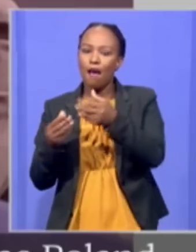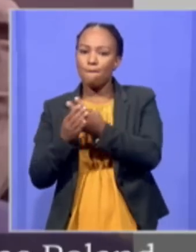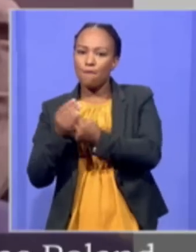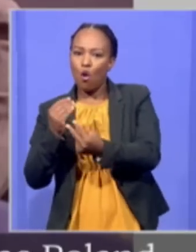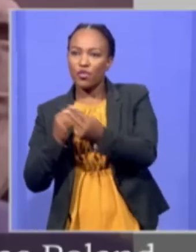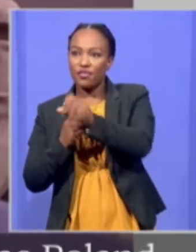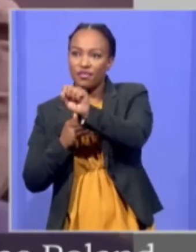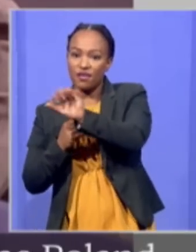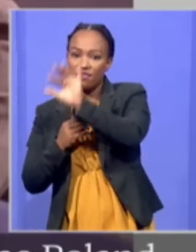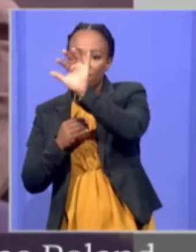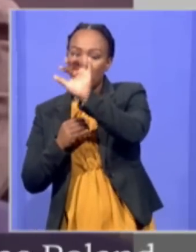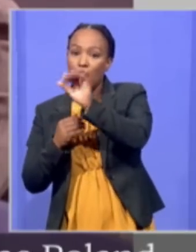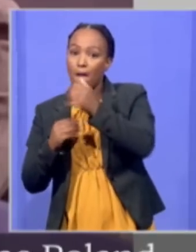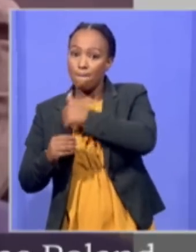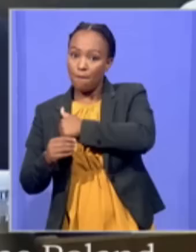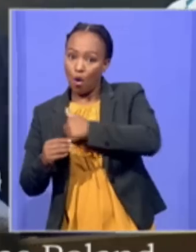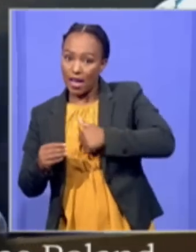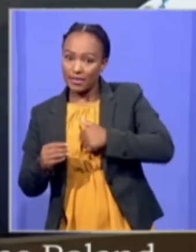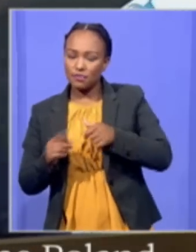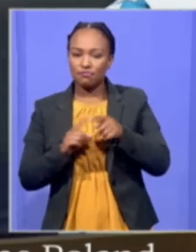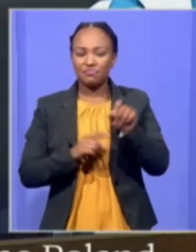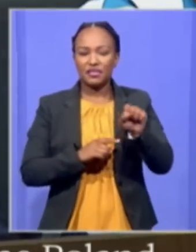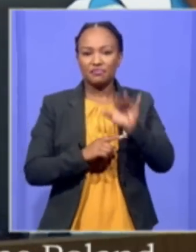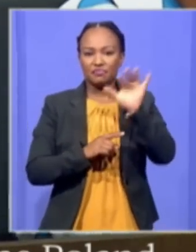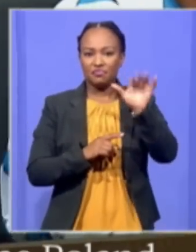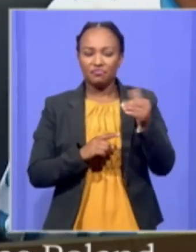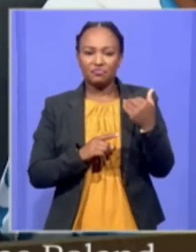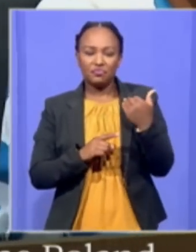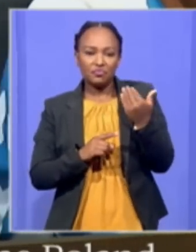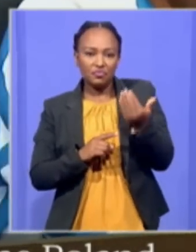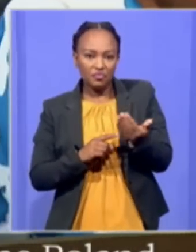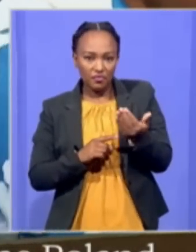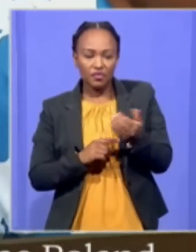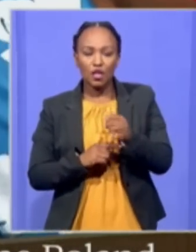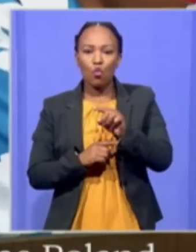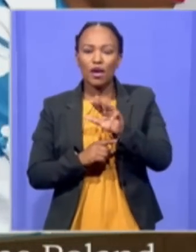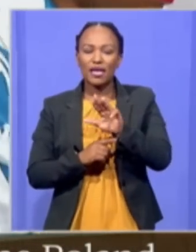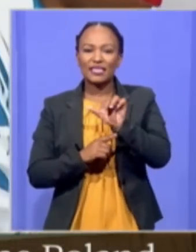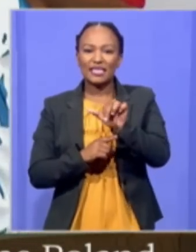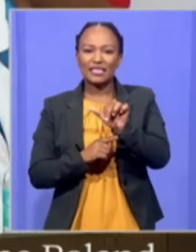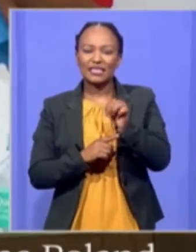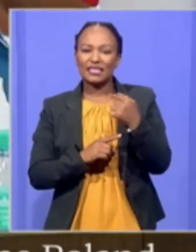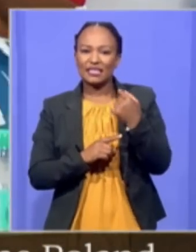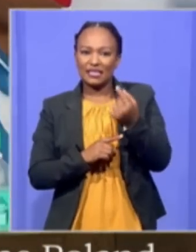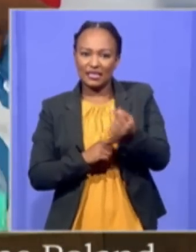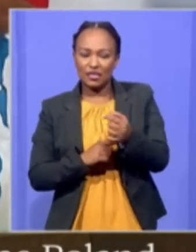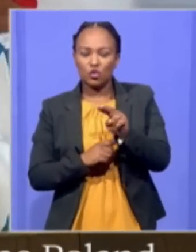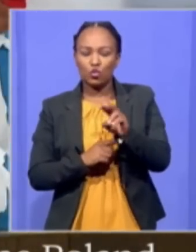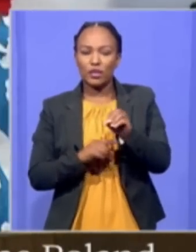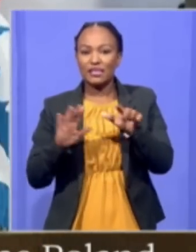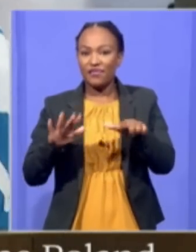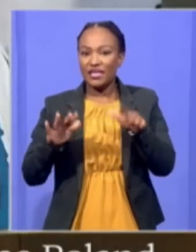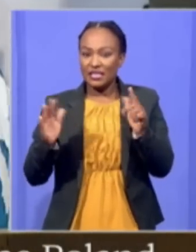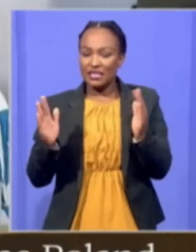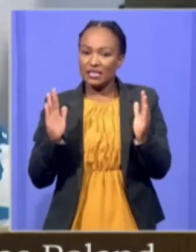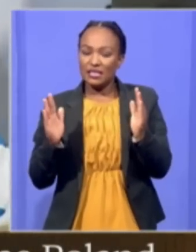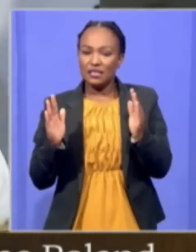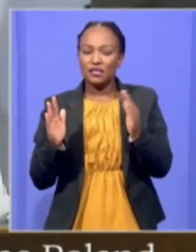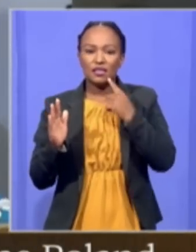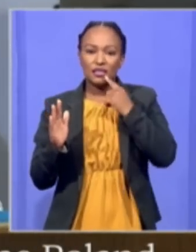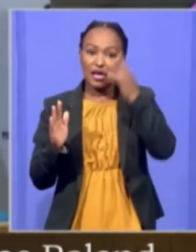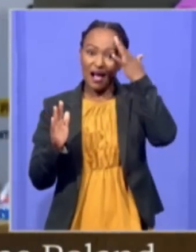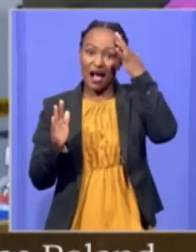ka 1986 go fihla ka 2017. Mmušo o kgonthišitše gape gore mmušo wa Poland o tla